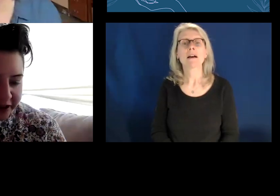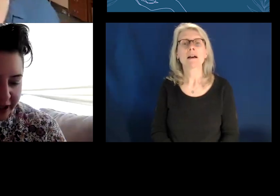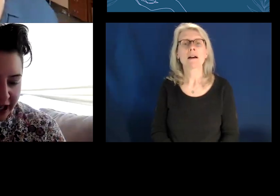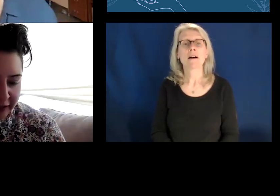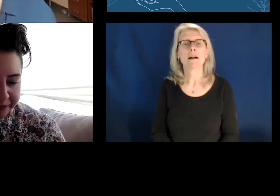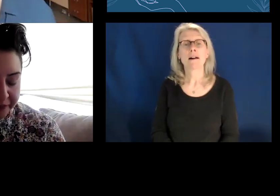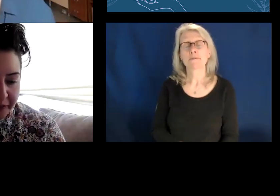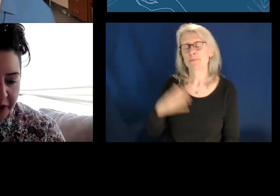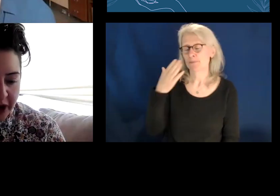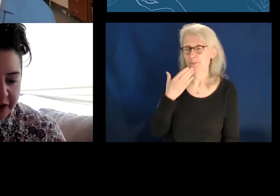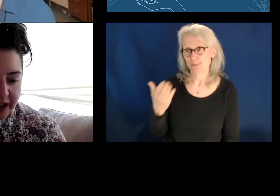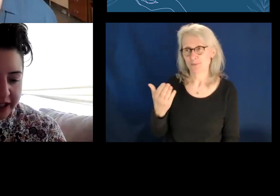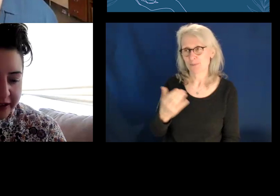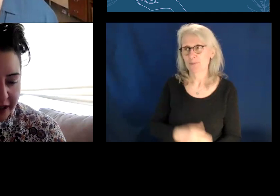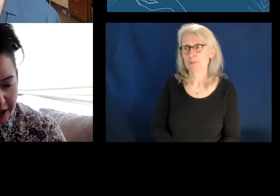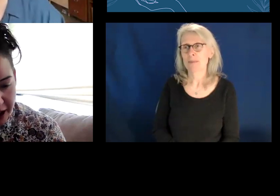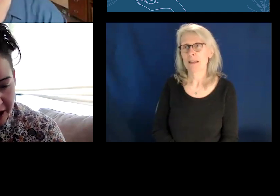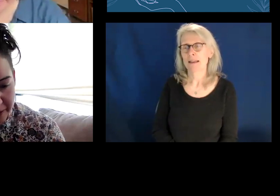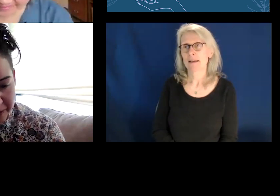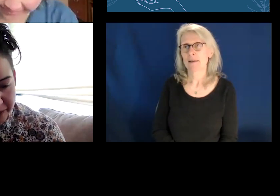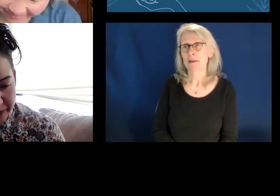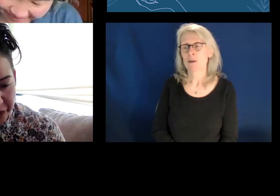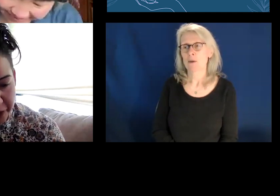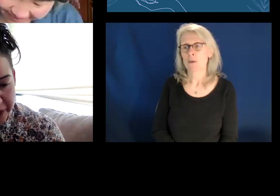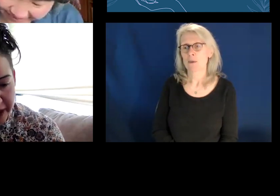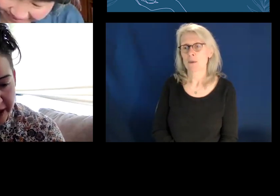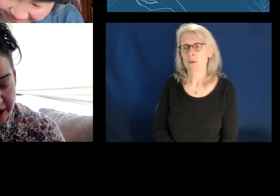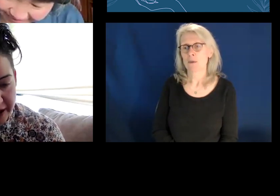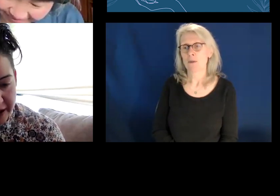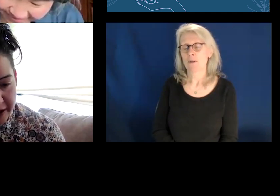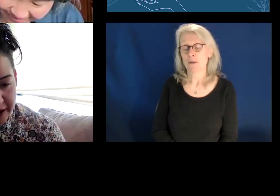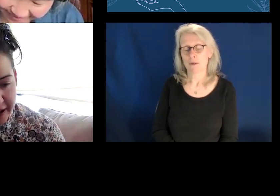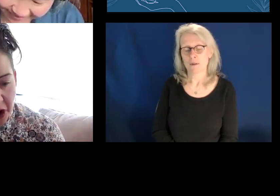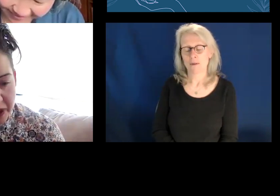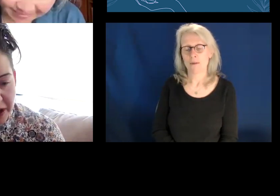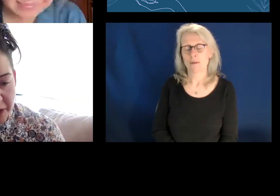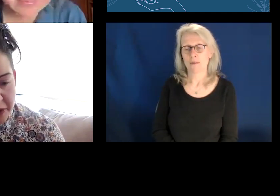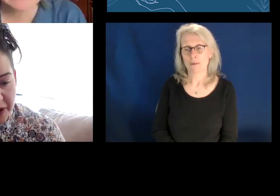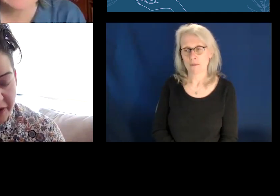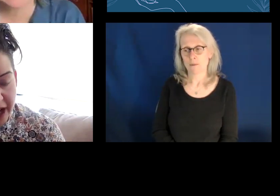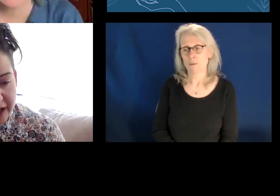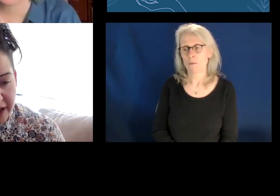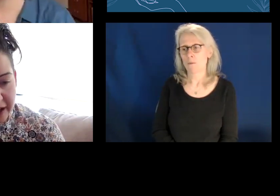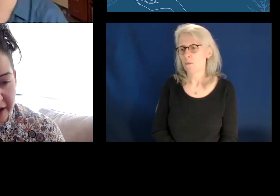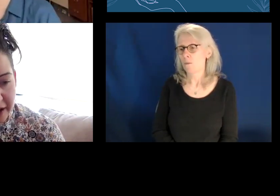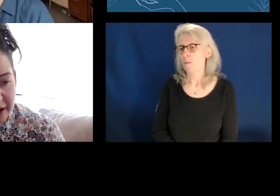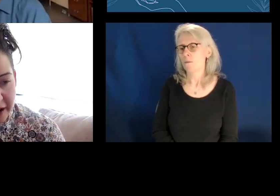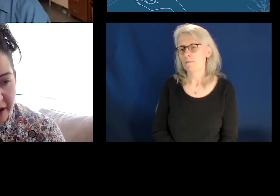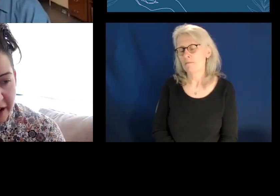Thank you. You know, I feel like for me, it always comes to the fact